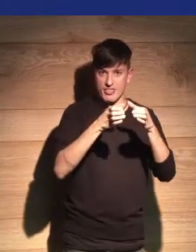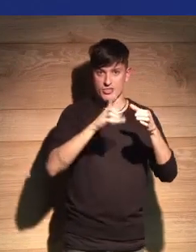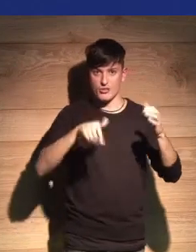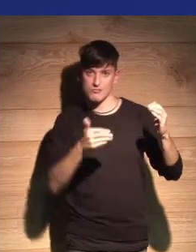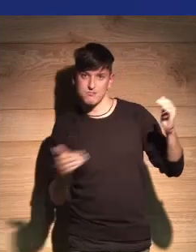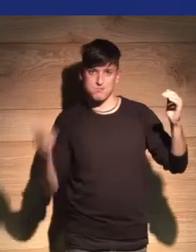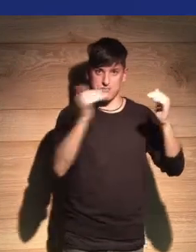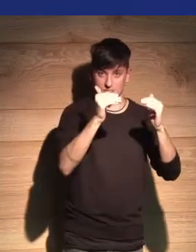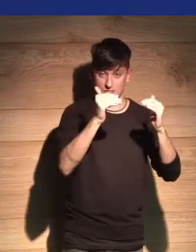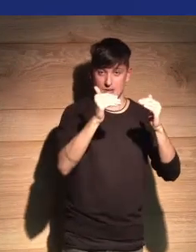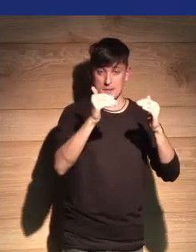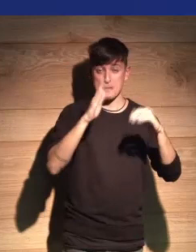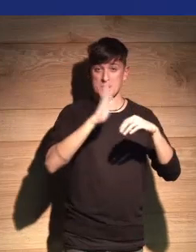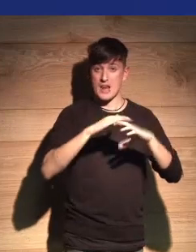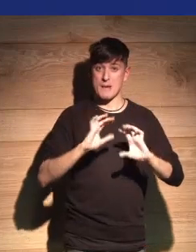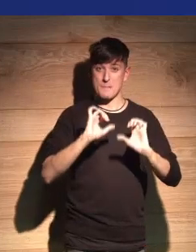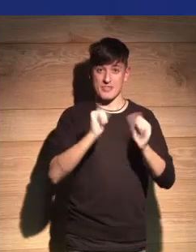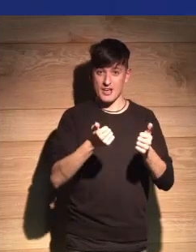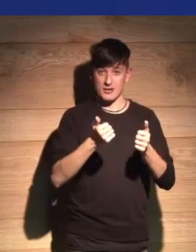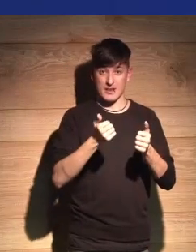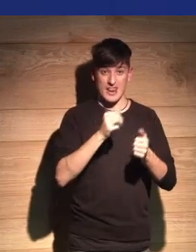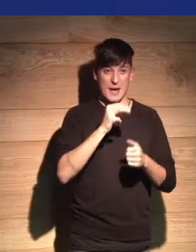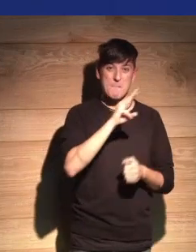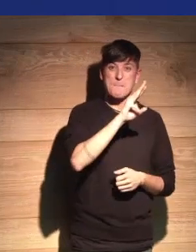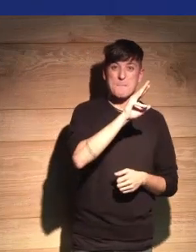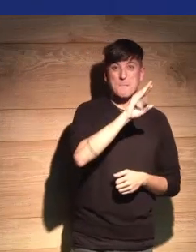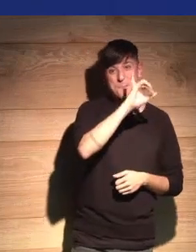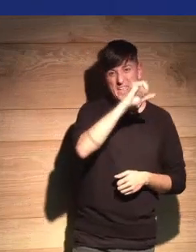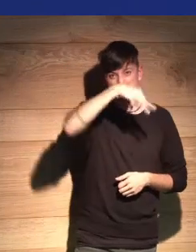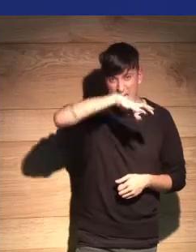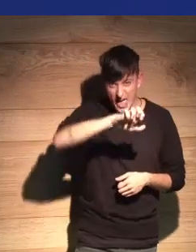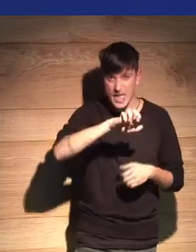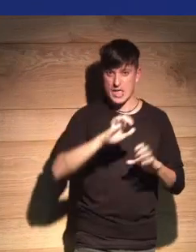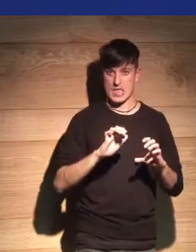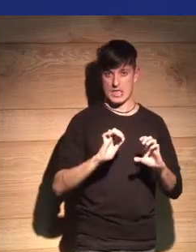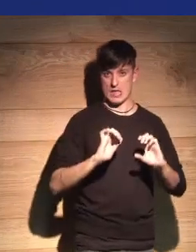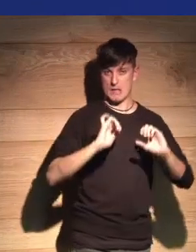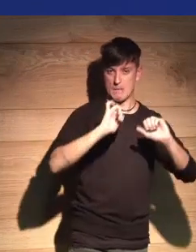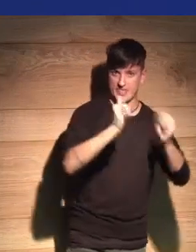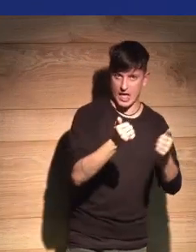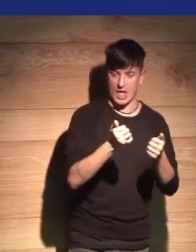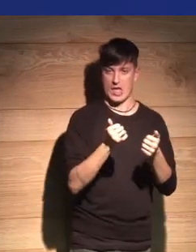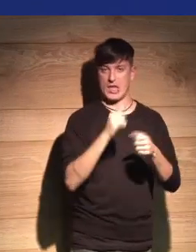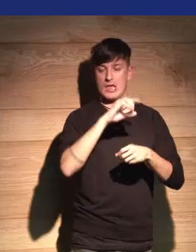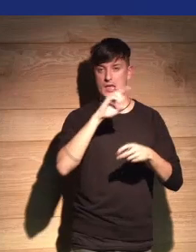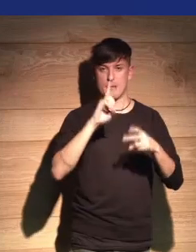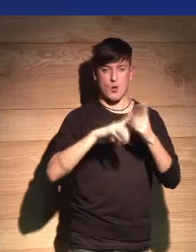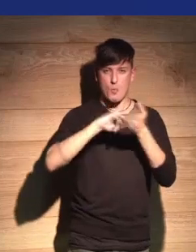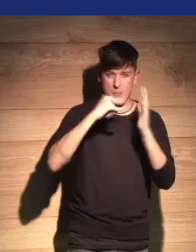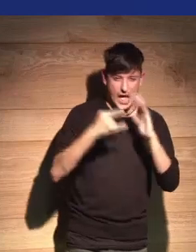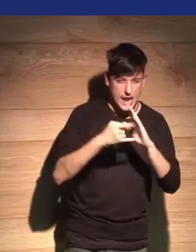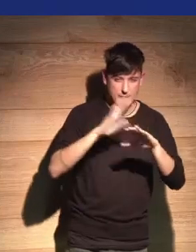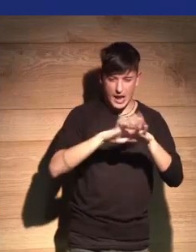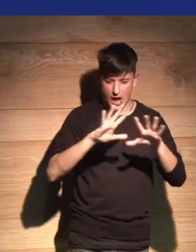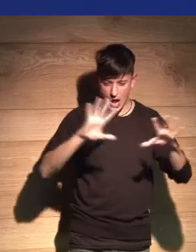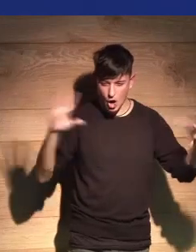EU average, so that we can start a digital transformation in SMEs, a